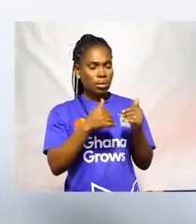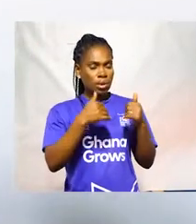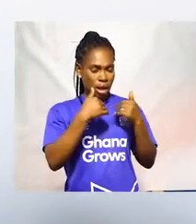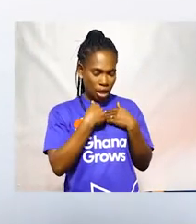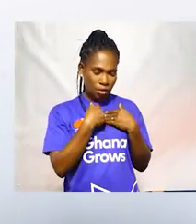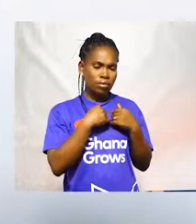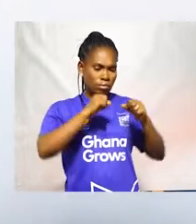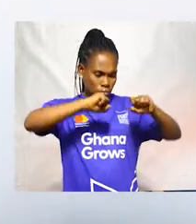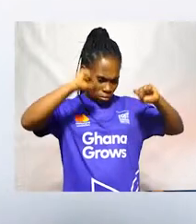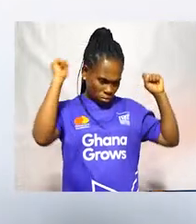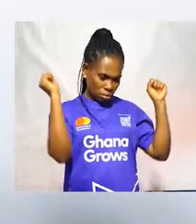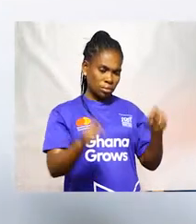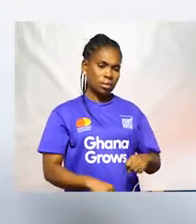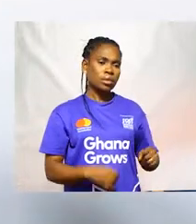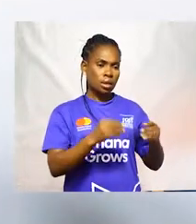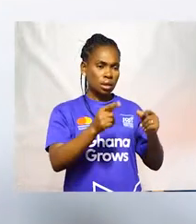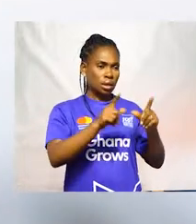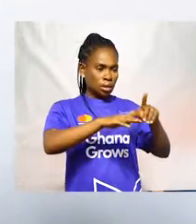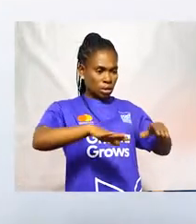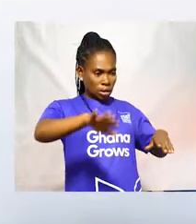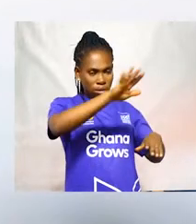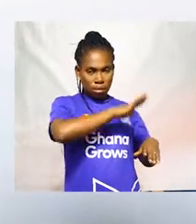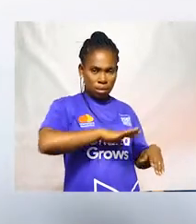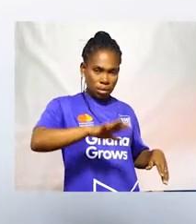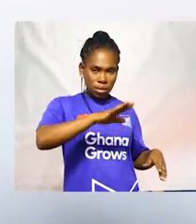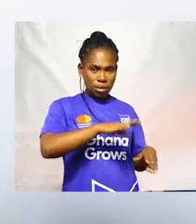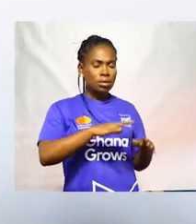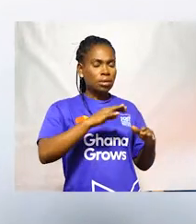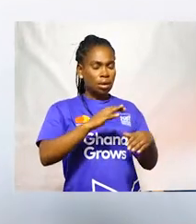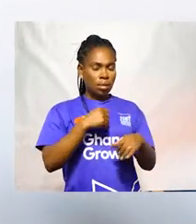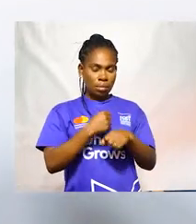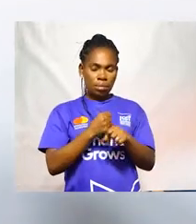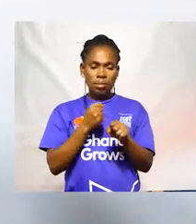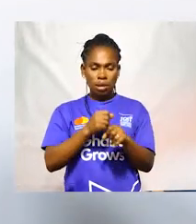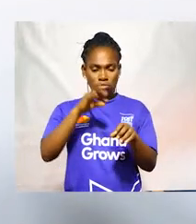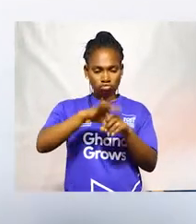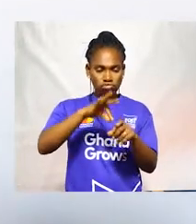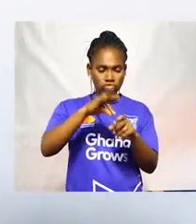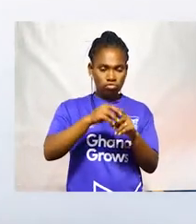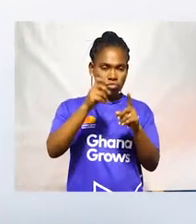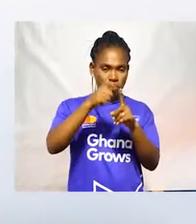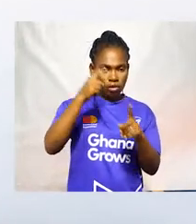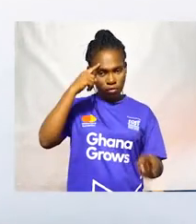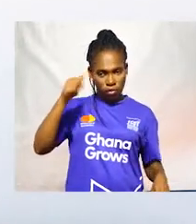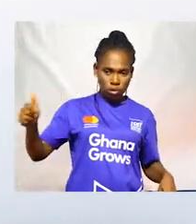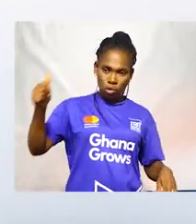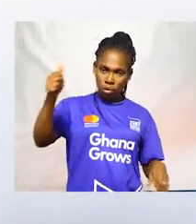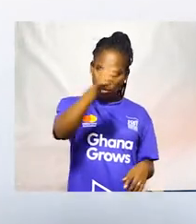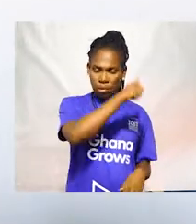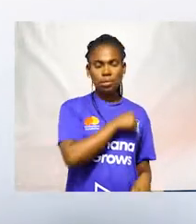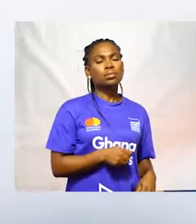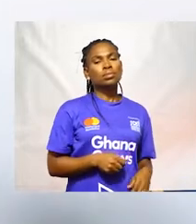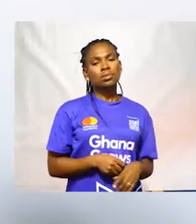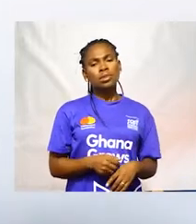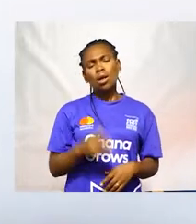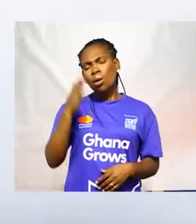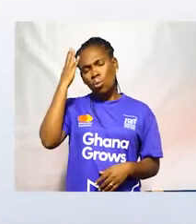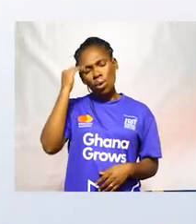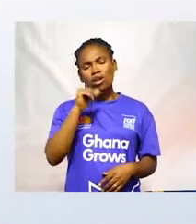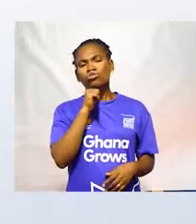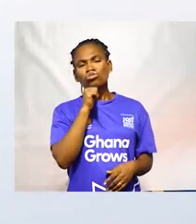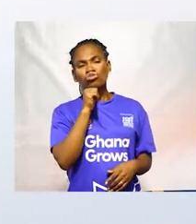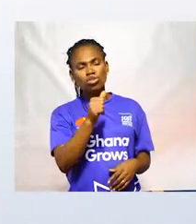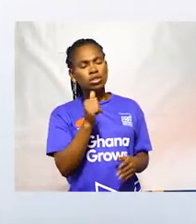in terms of land size to feed ourselves. Why aren't we driving